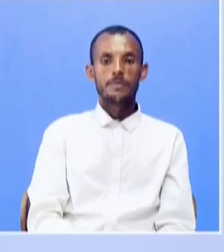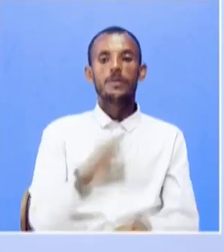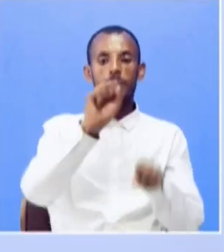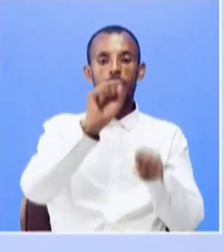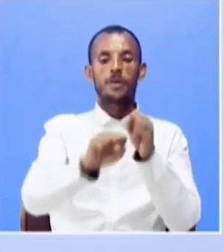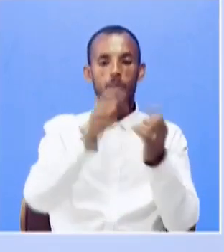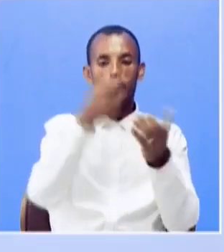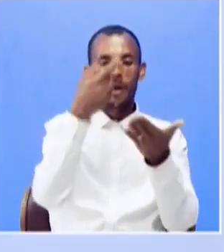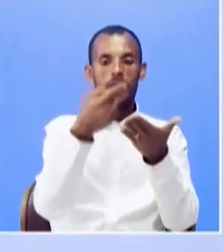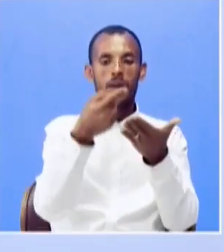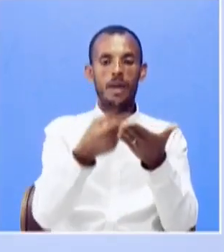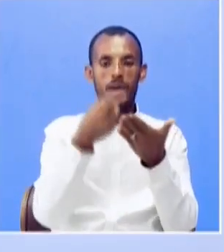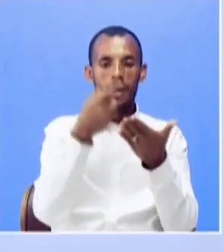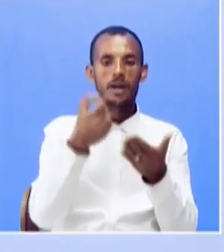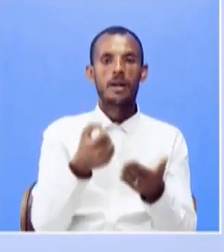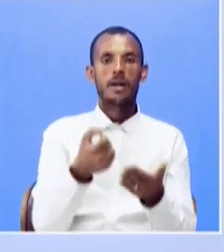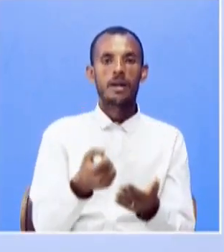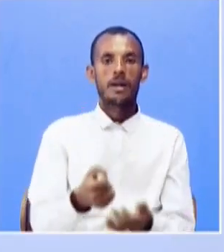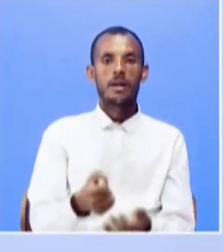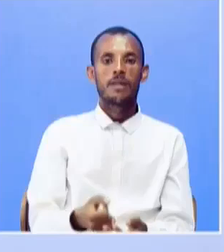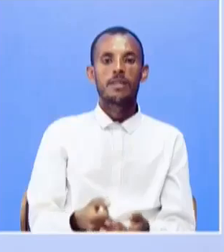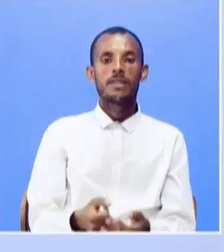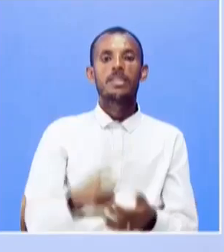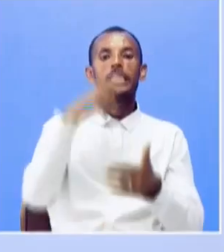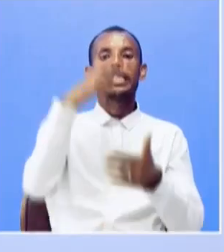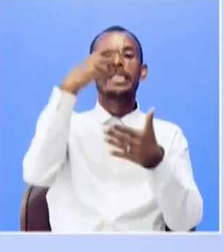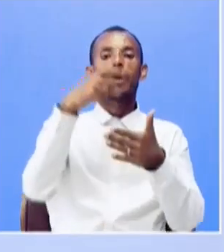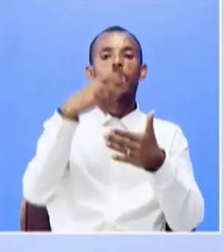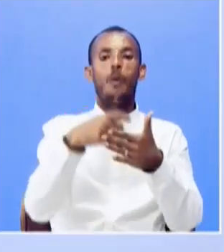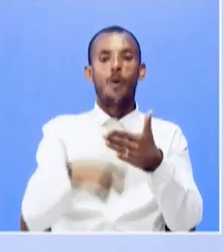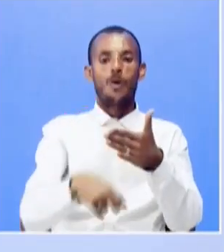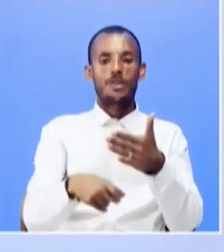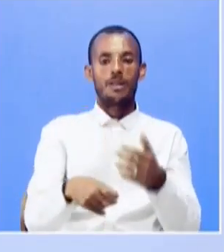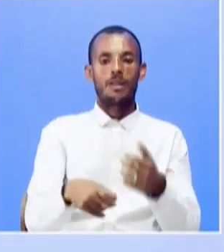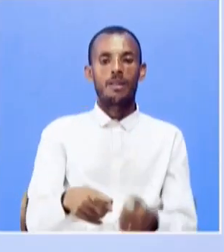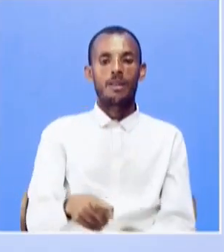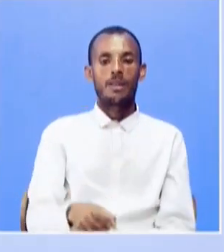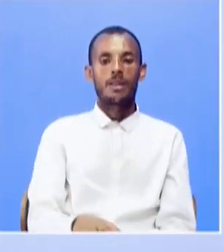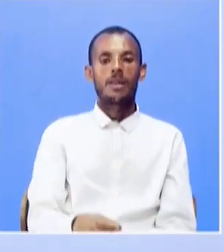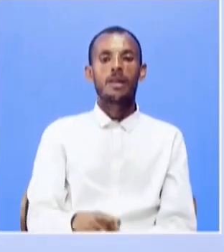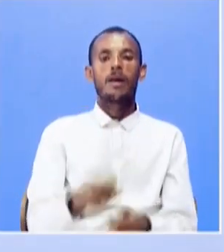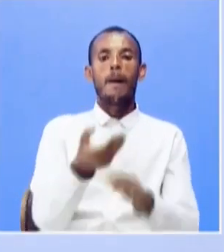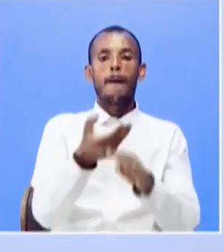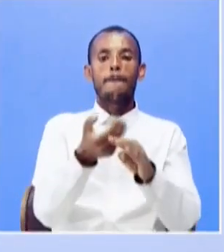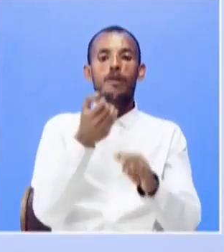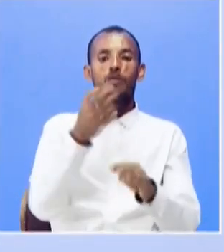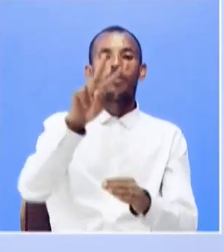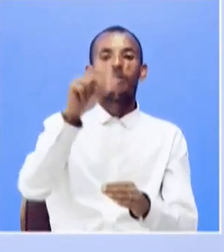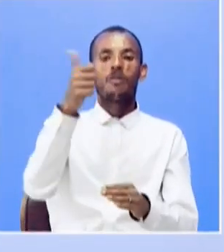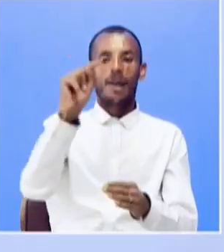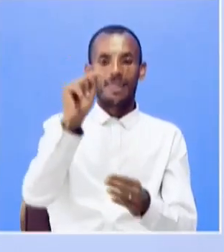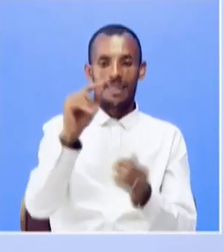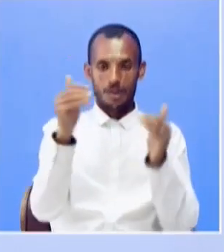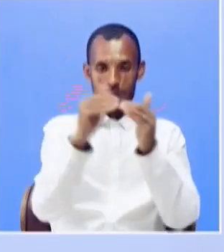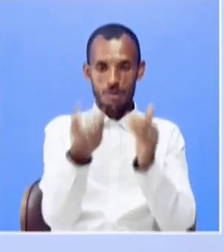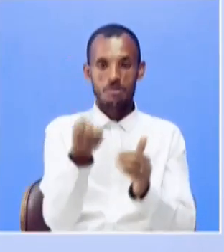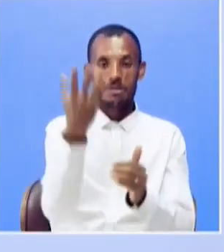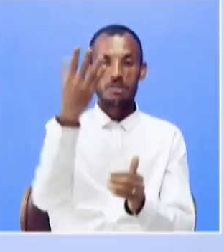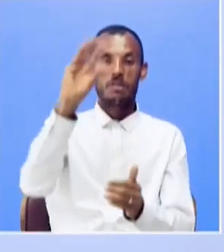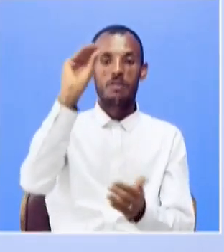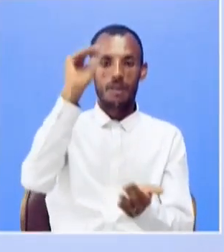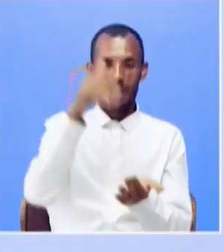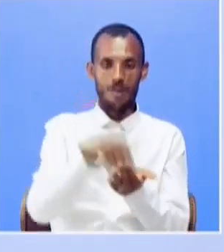So here, the cost before watt is this